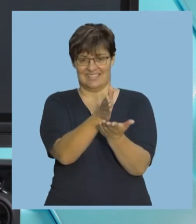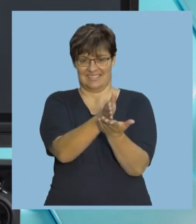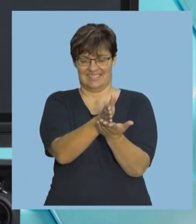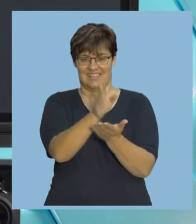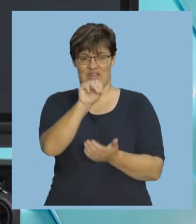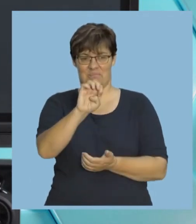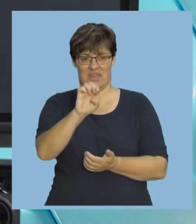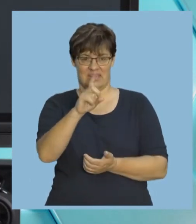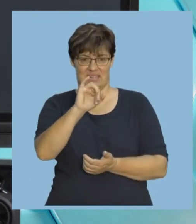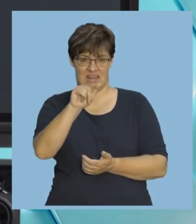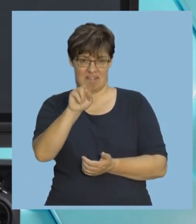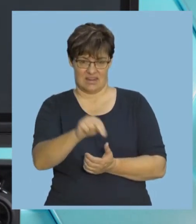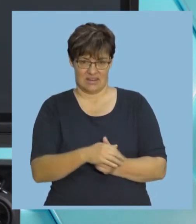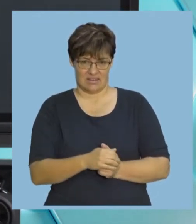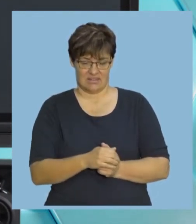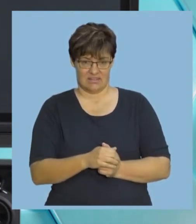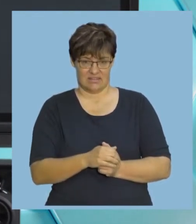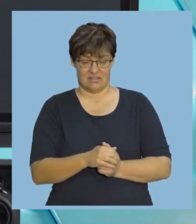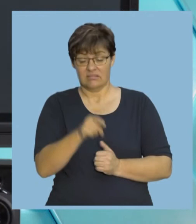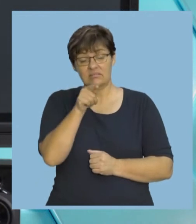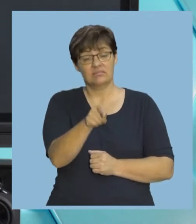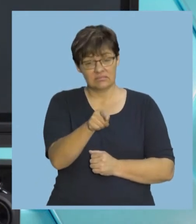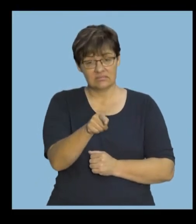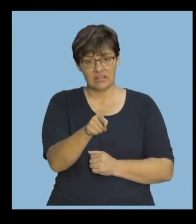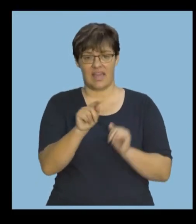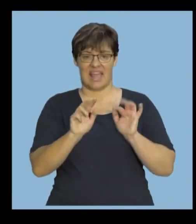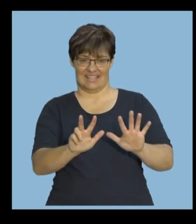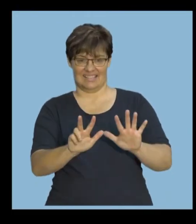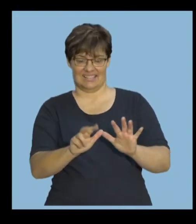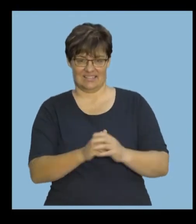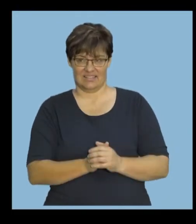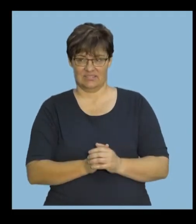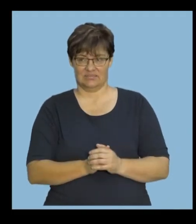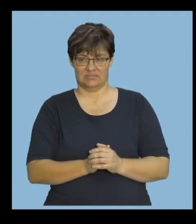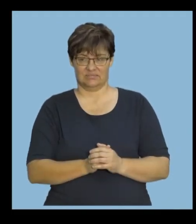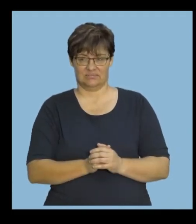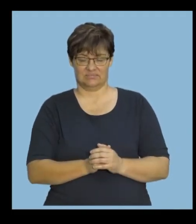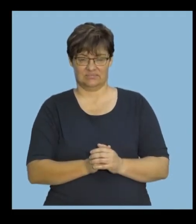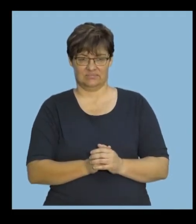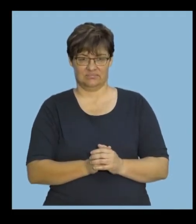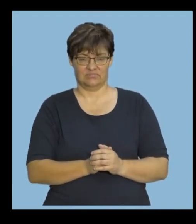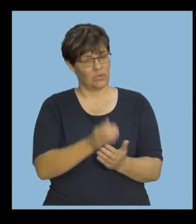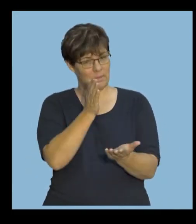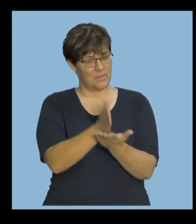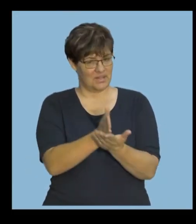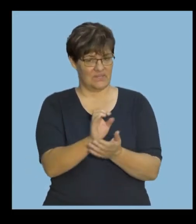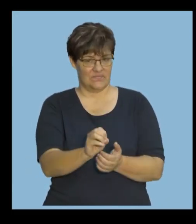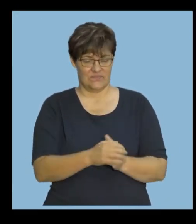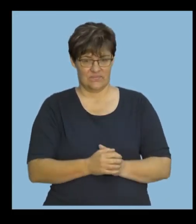median. What is the median here? So the median will be 8. You can see that because that's the middle